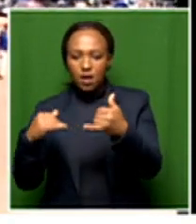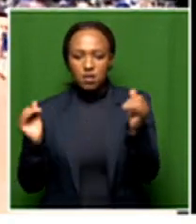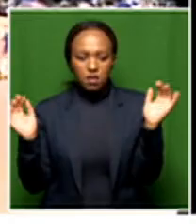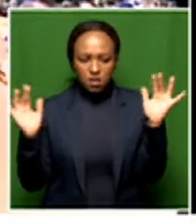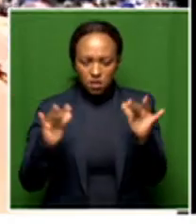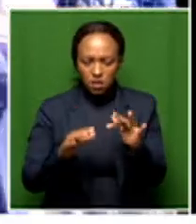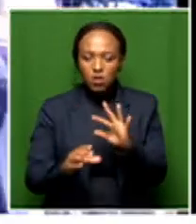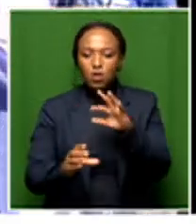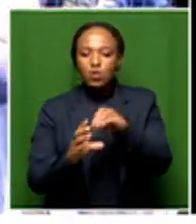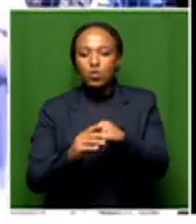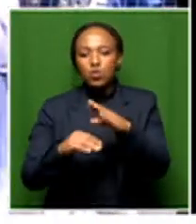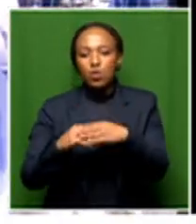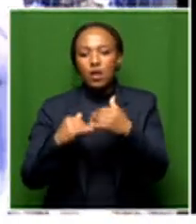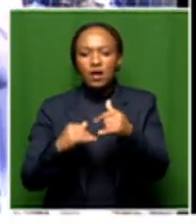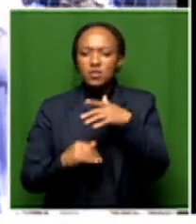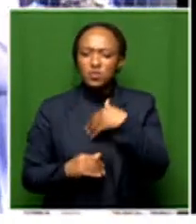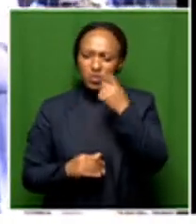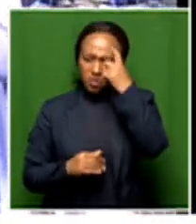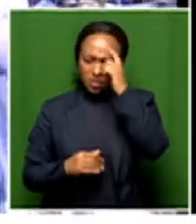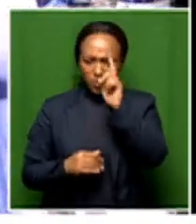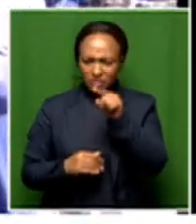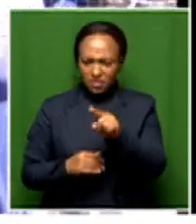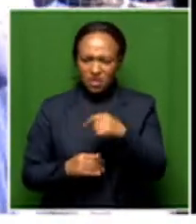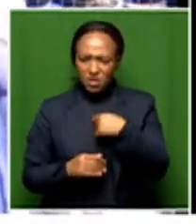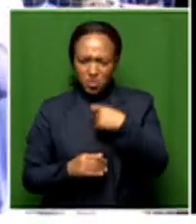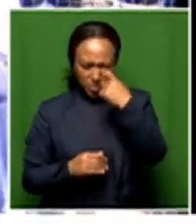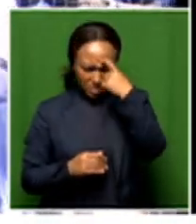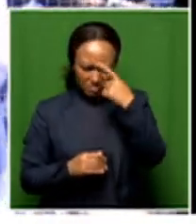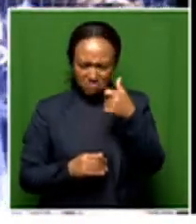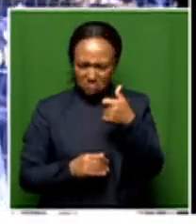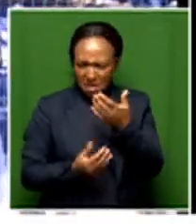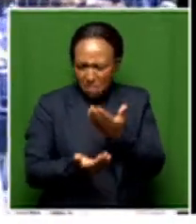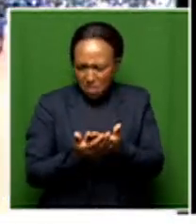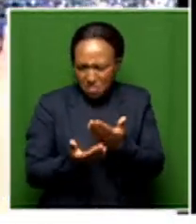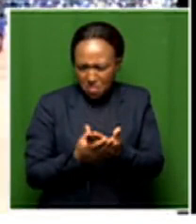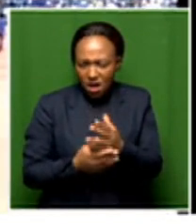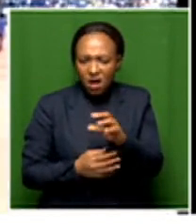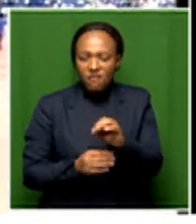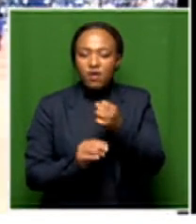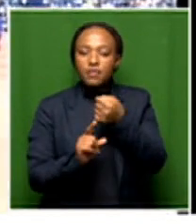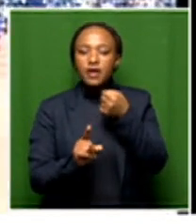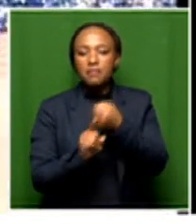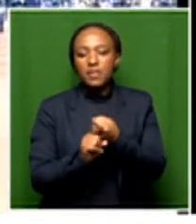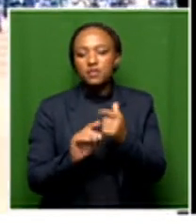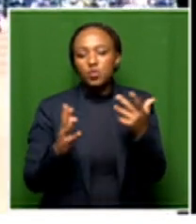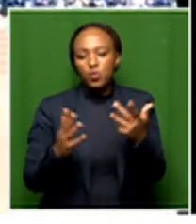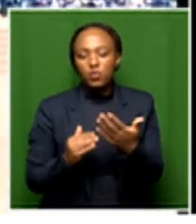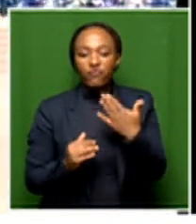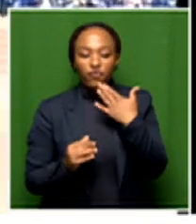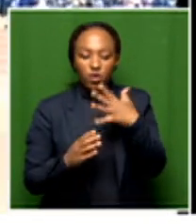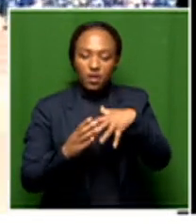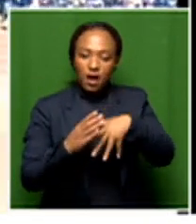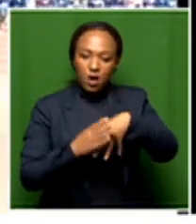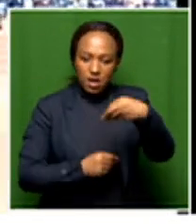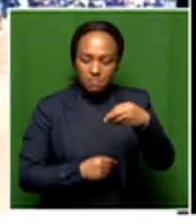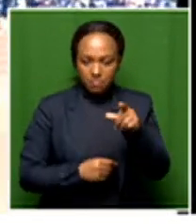a virtual component. What's your take on that? And do you think that that is likely to have an impact on the outcome